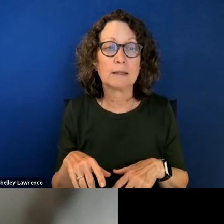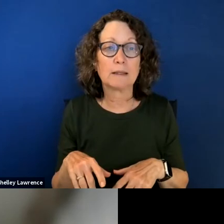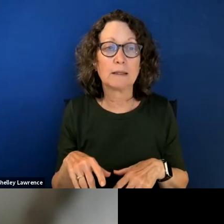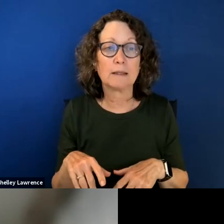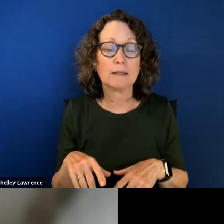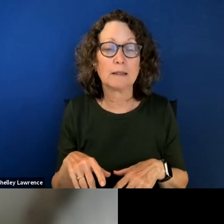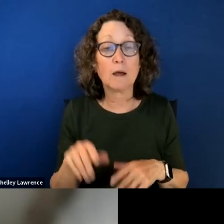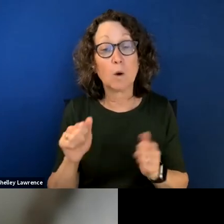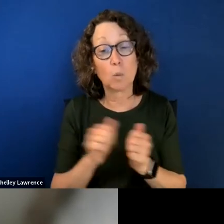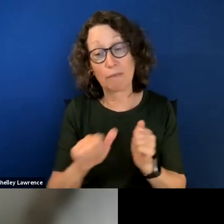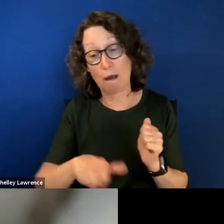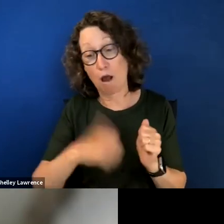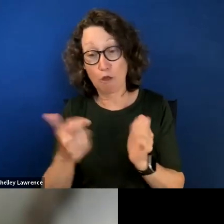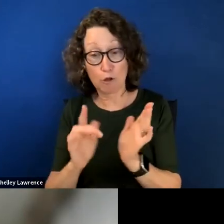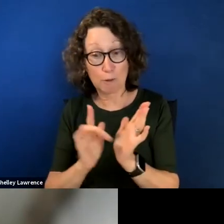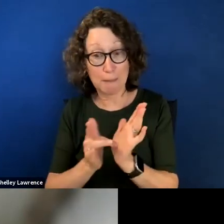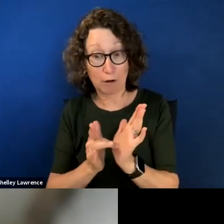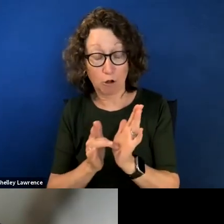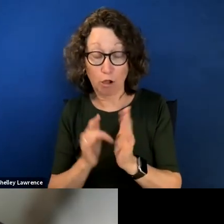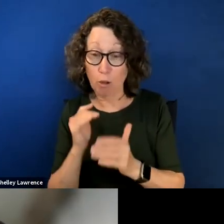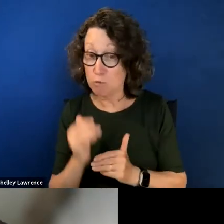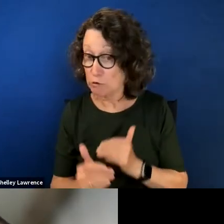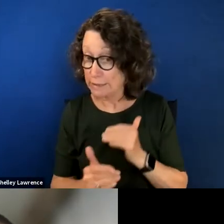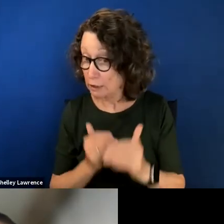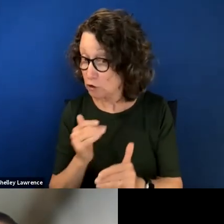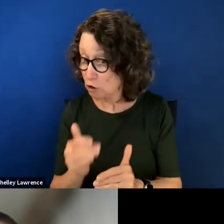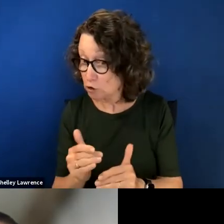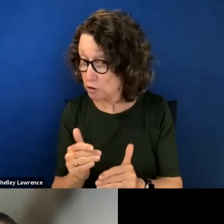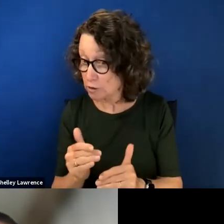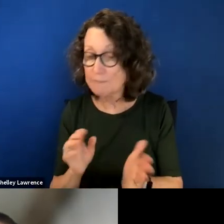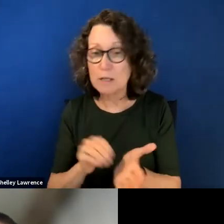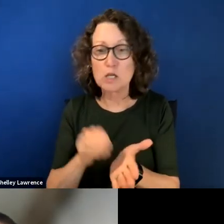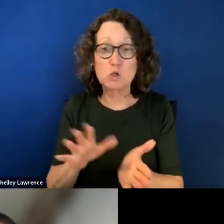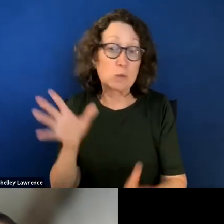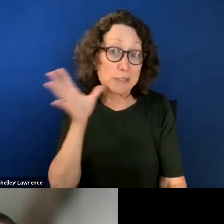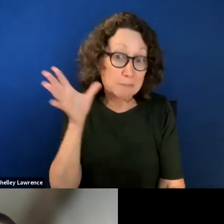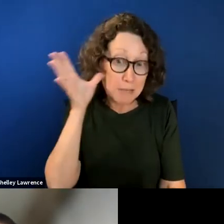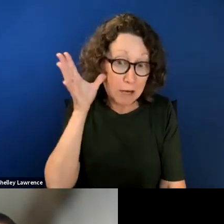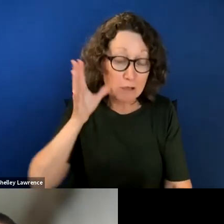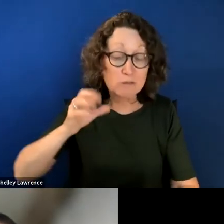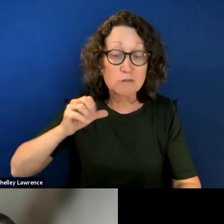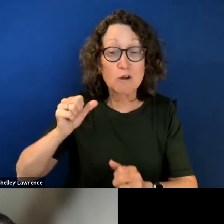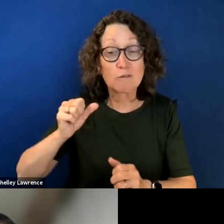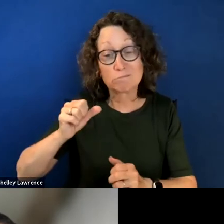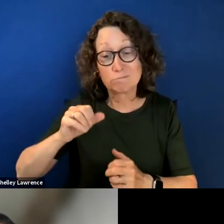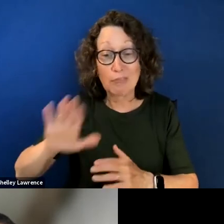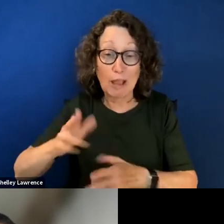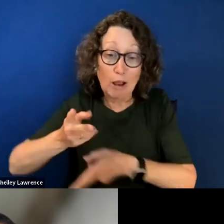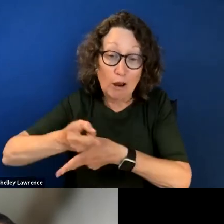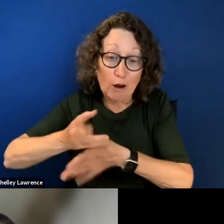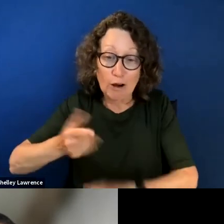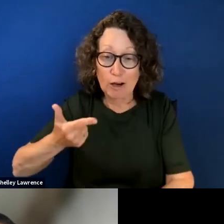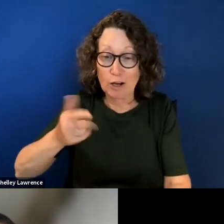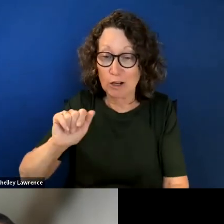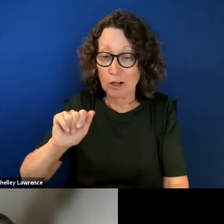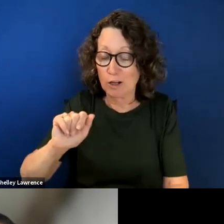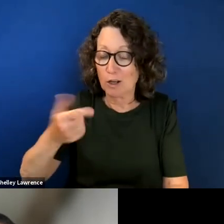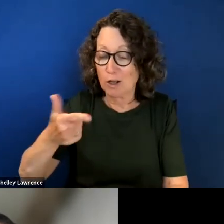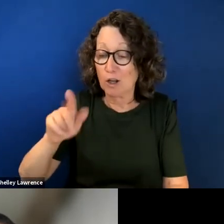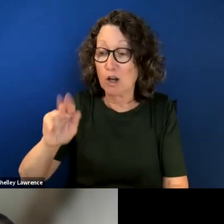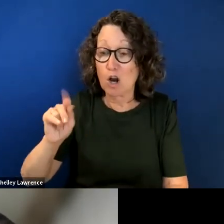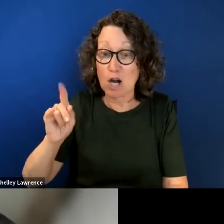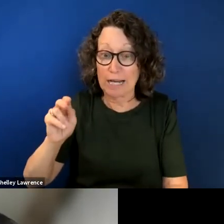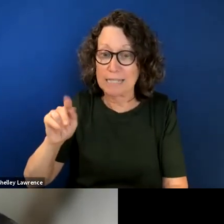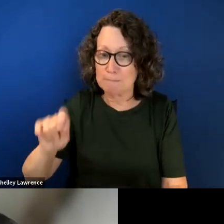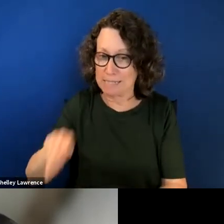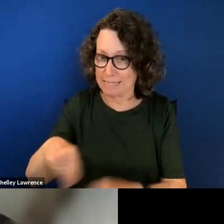with other medical procedures, students' parents or guardians must give consent